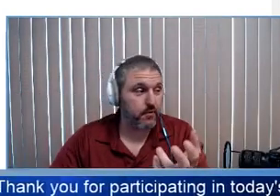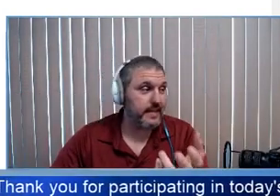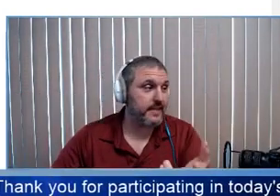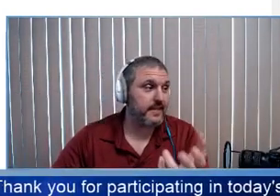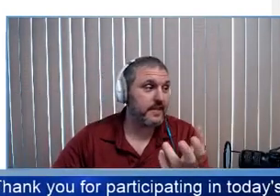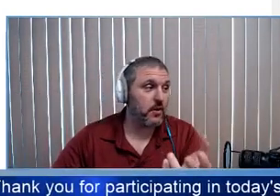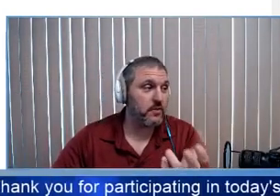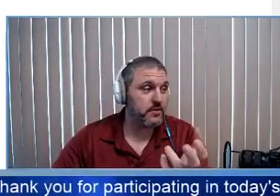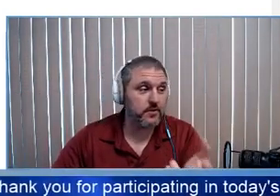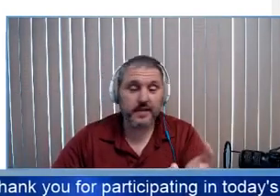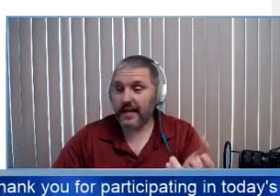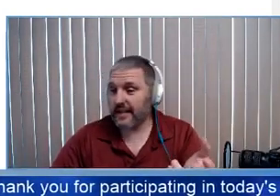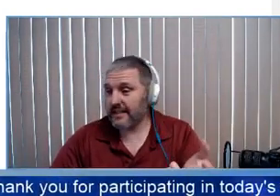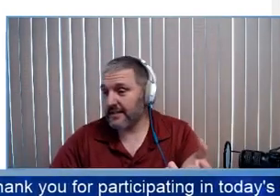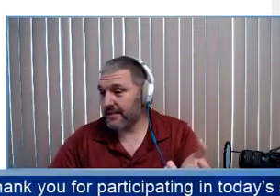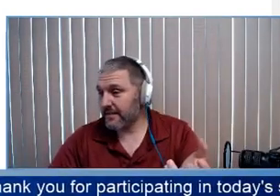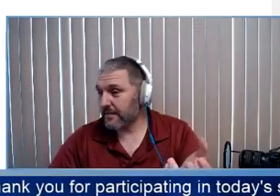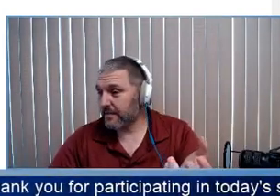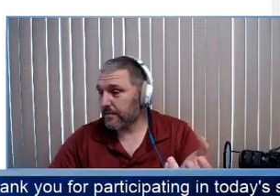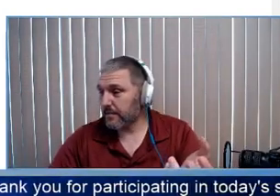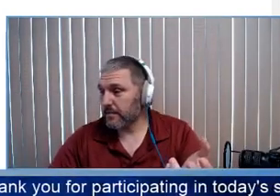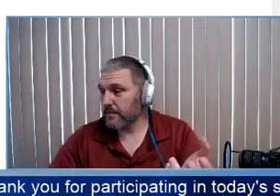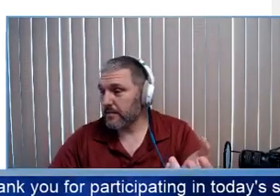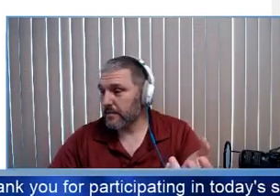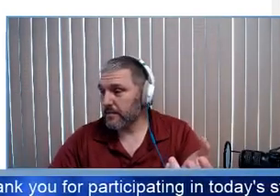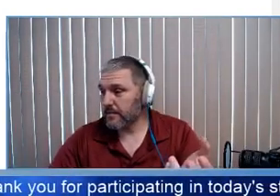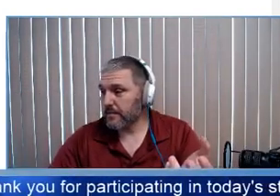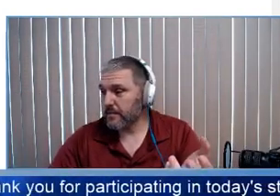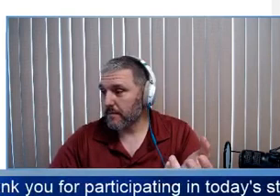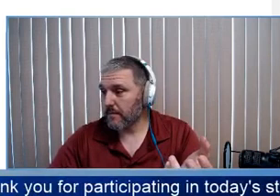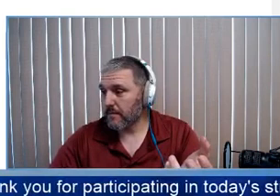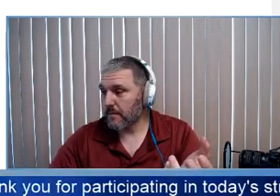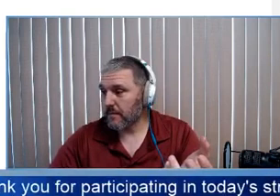just pray that they don't do that.